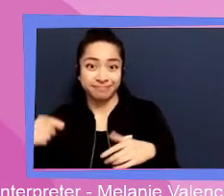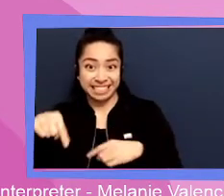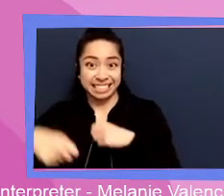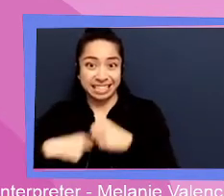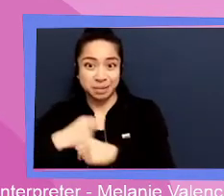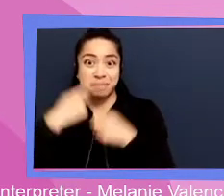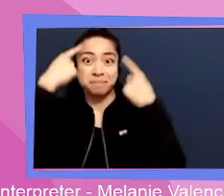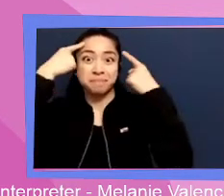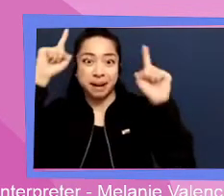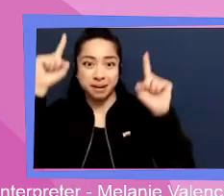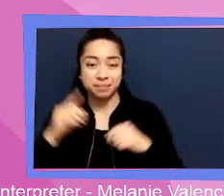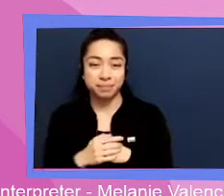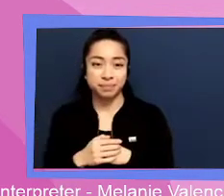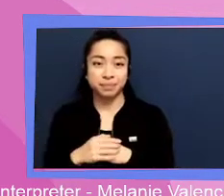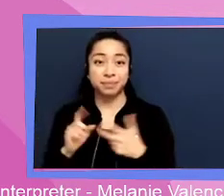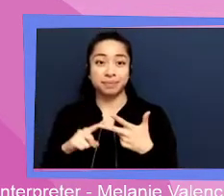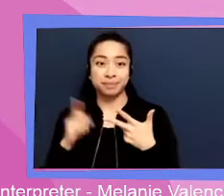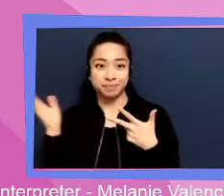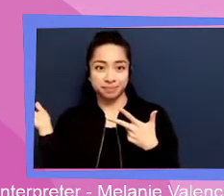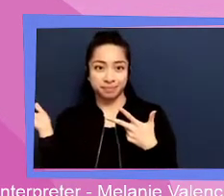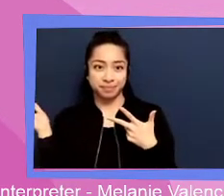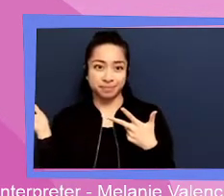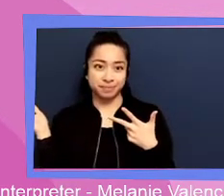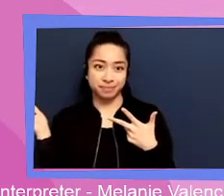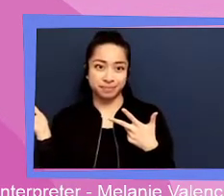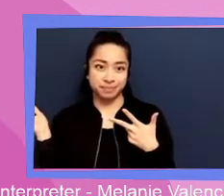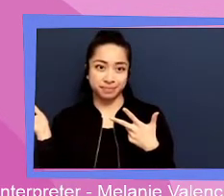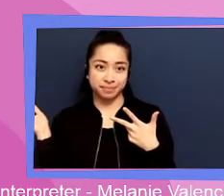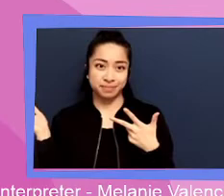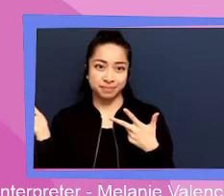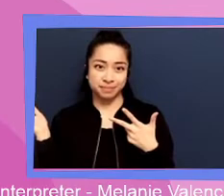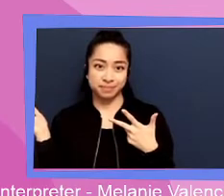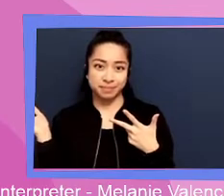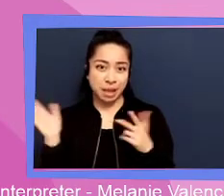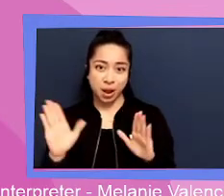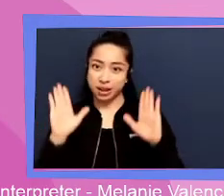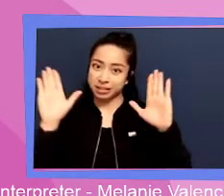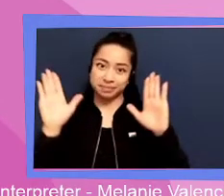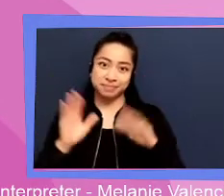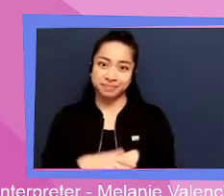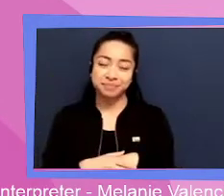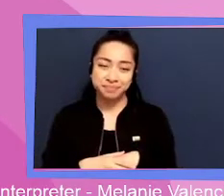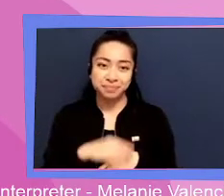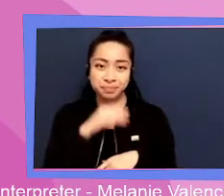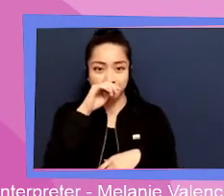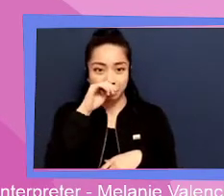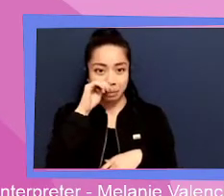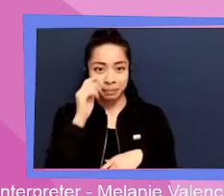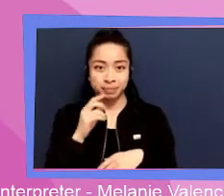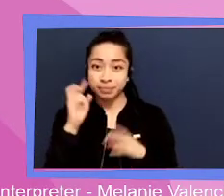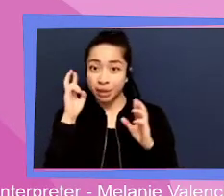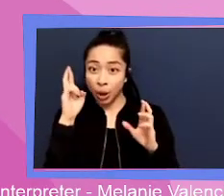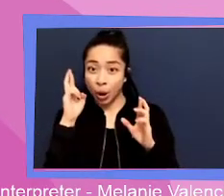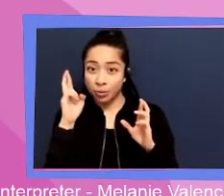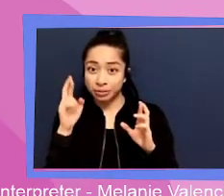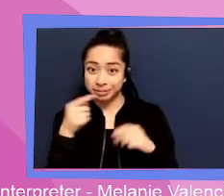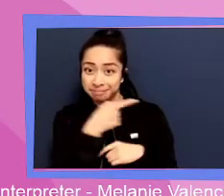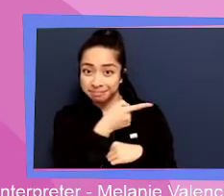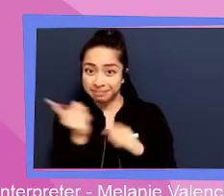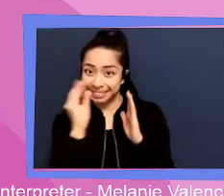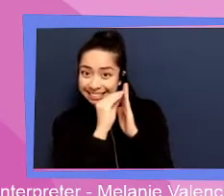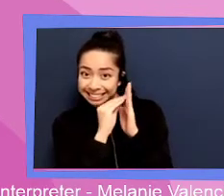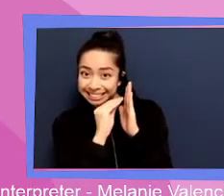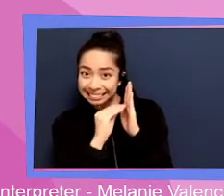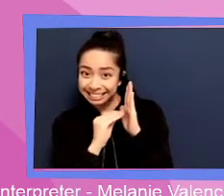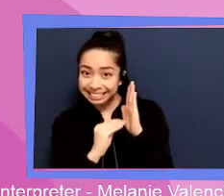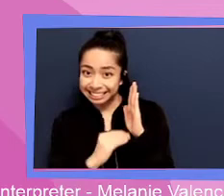And Butter Honey Pig Bread is also really excellent. So hopefully this keeps your bookshelves full for